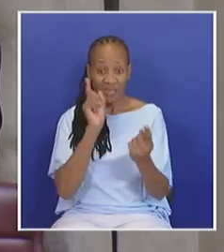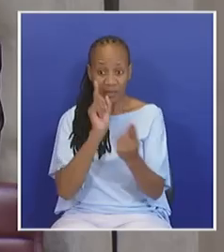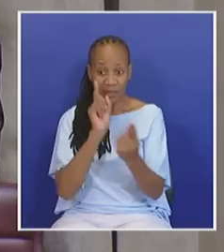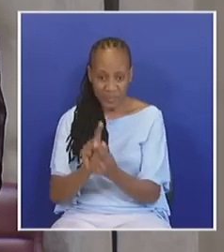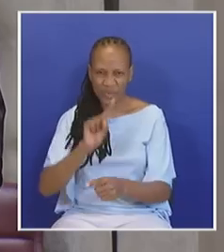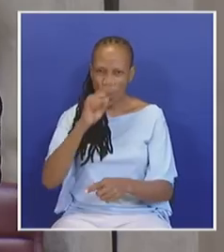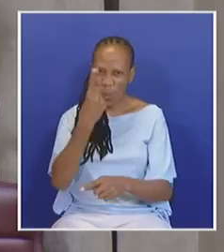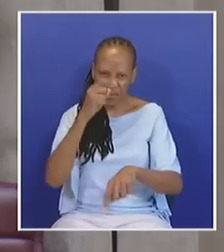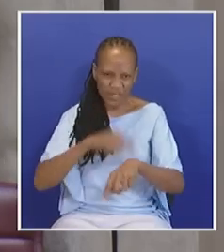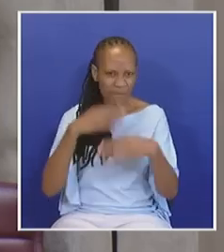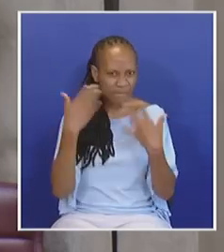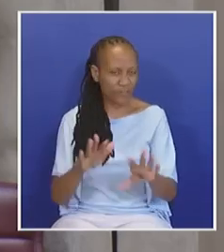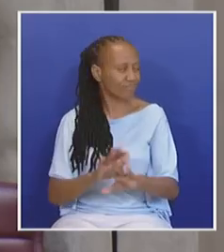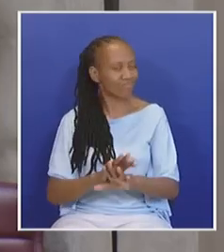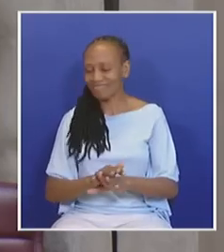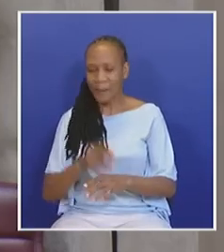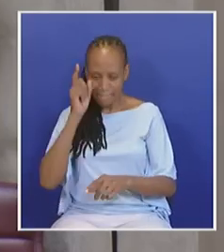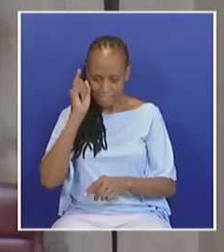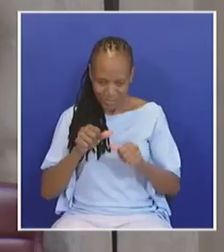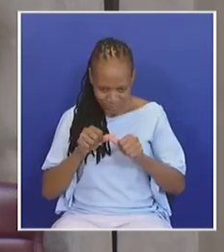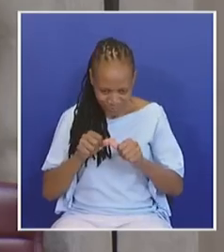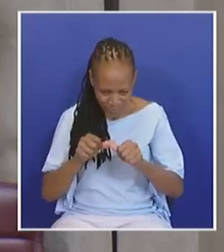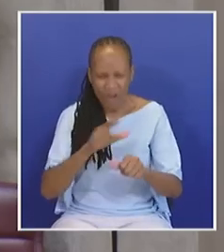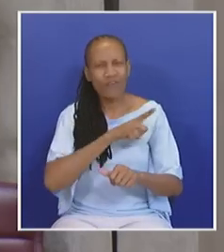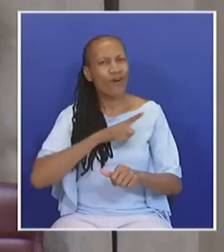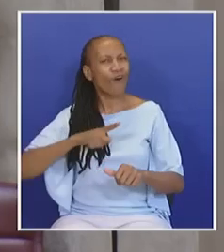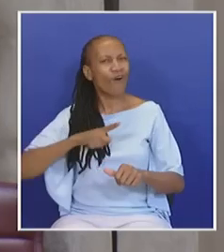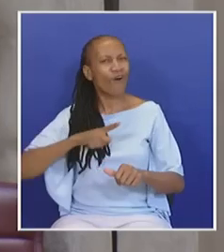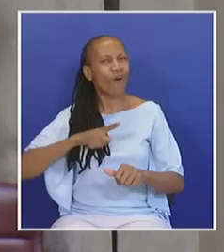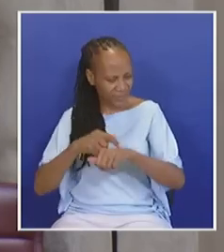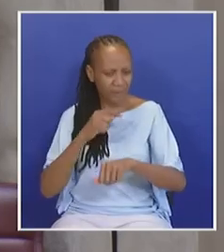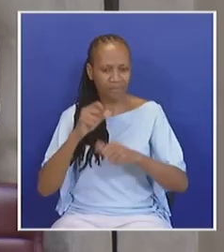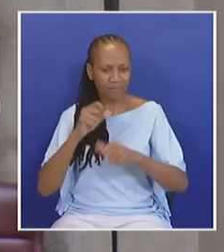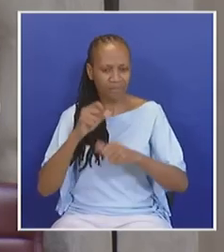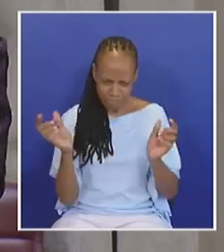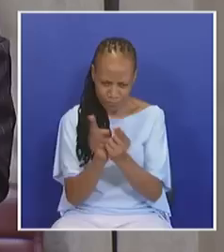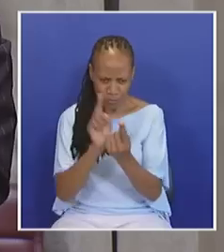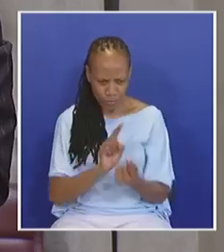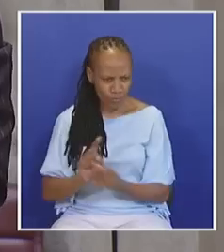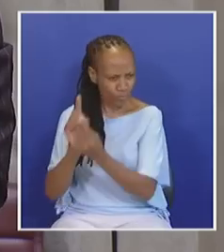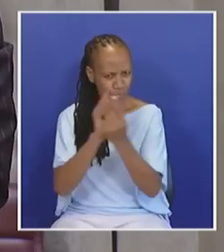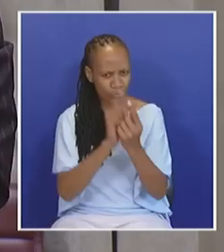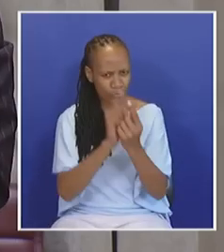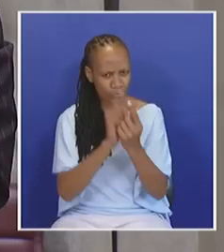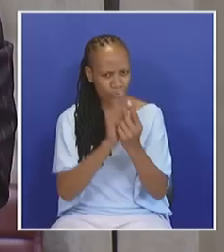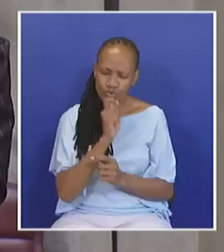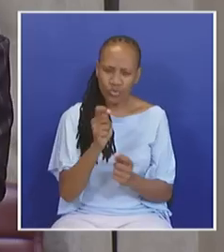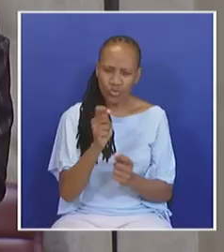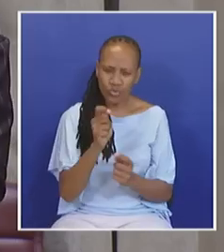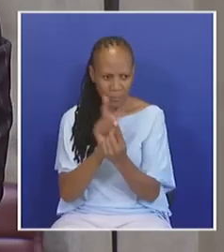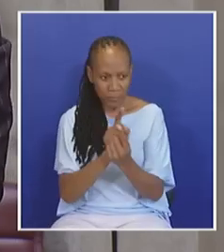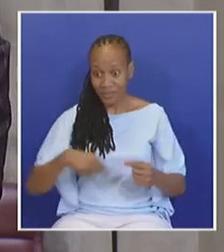programmatic intervention. It is, however, a long-term generational process. We need to engage in honest conversations with one